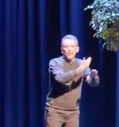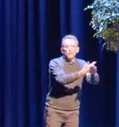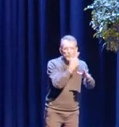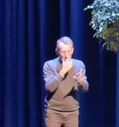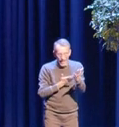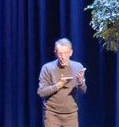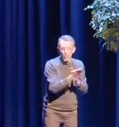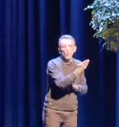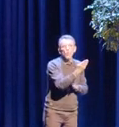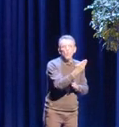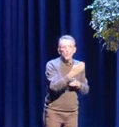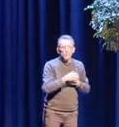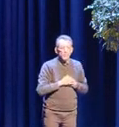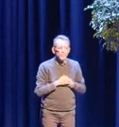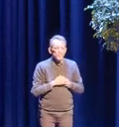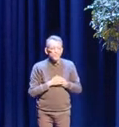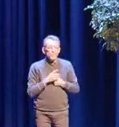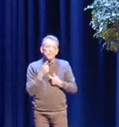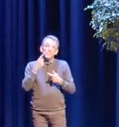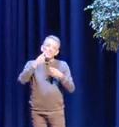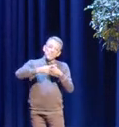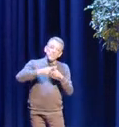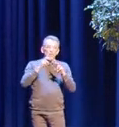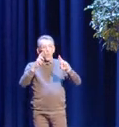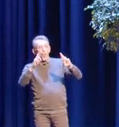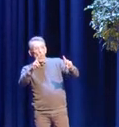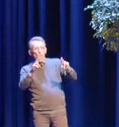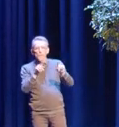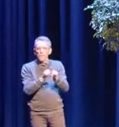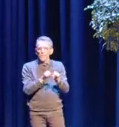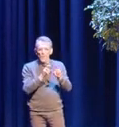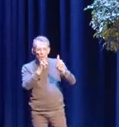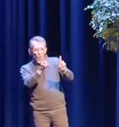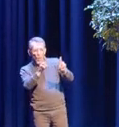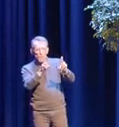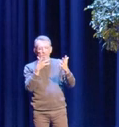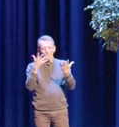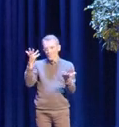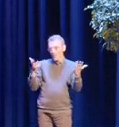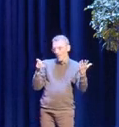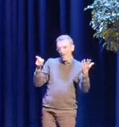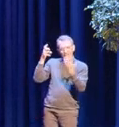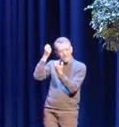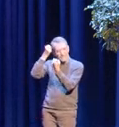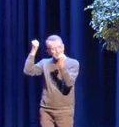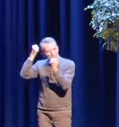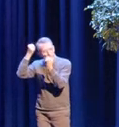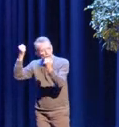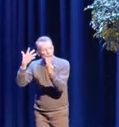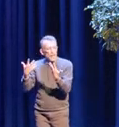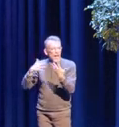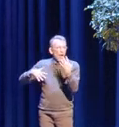through. And thirdly, that hope is important, it's crucial, hope over despair. In this moment of climate chaos,